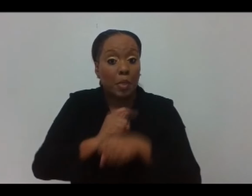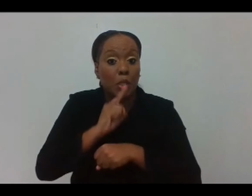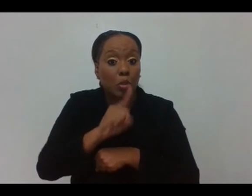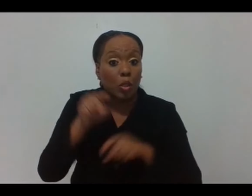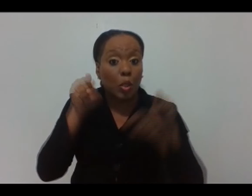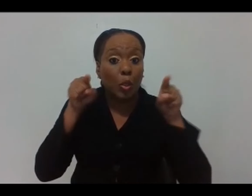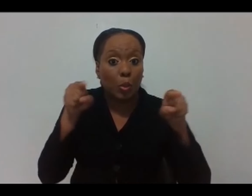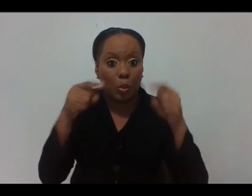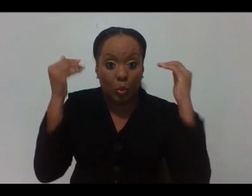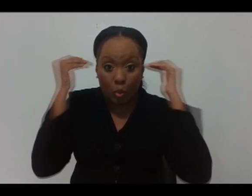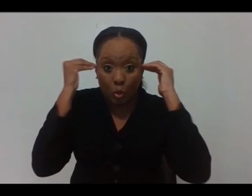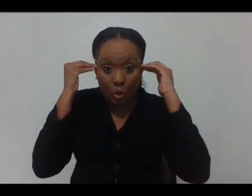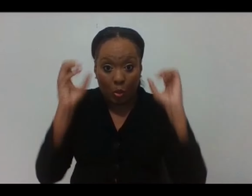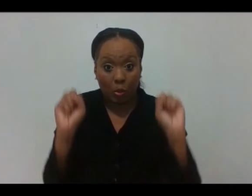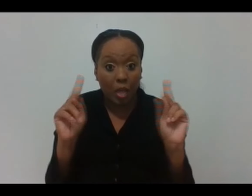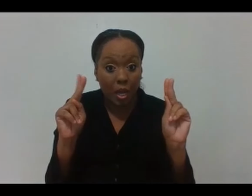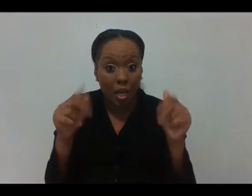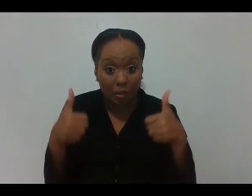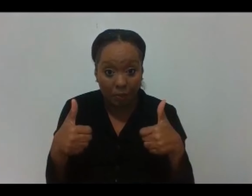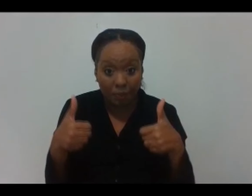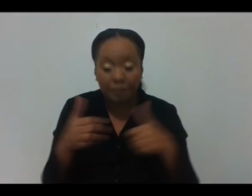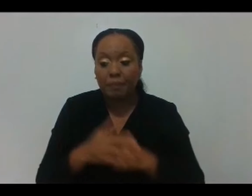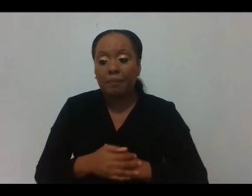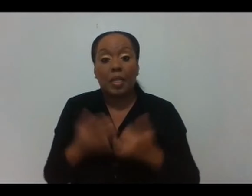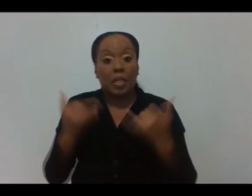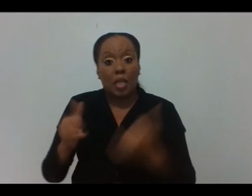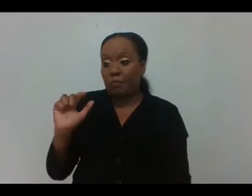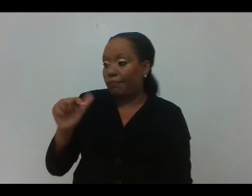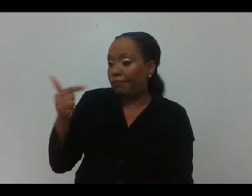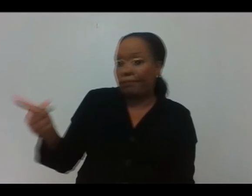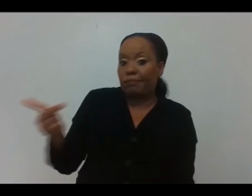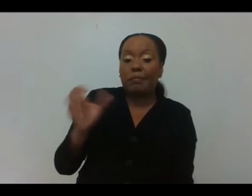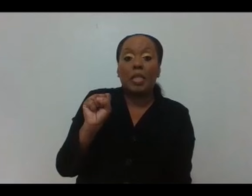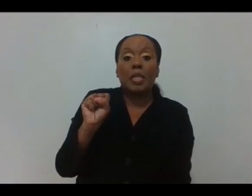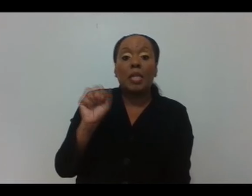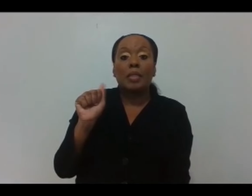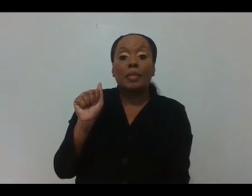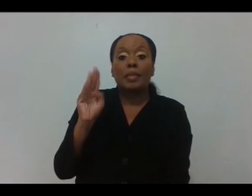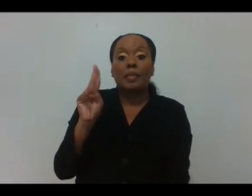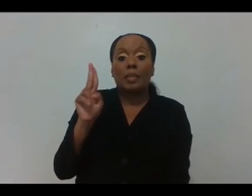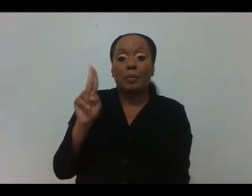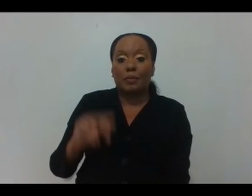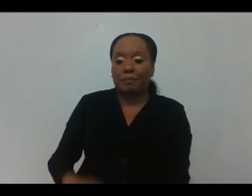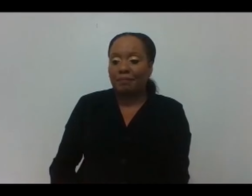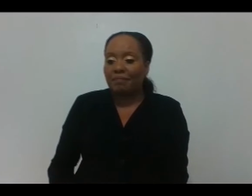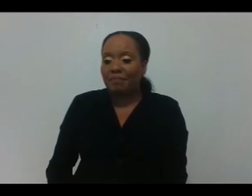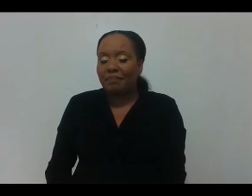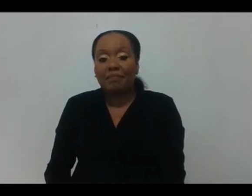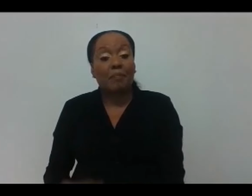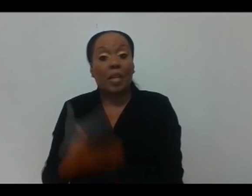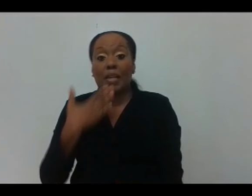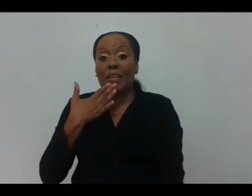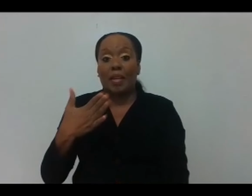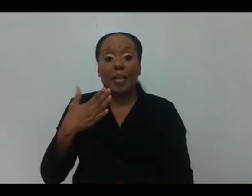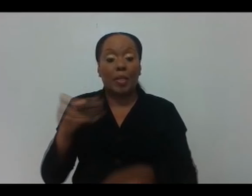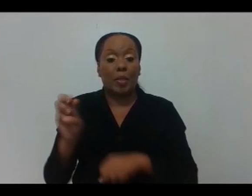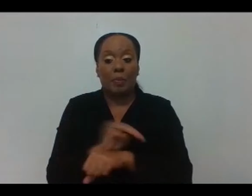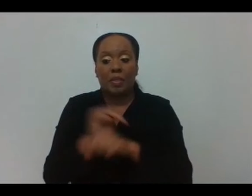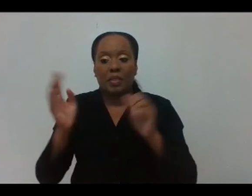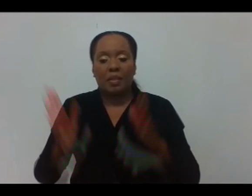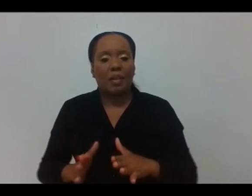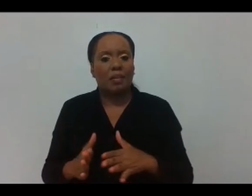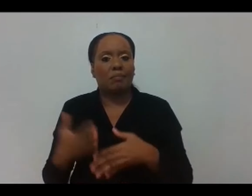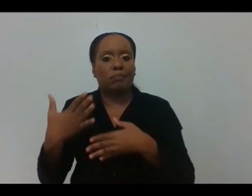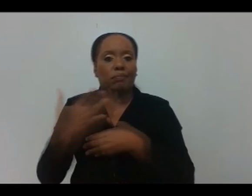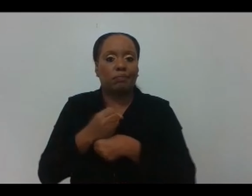as we can, but we need you as well to be looking out for it. So at this point in time, I'll turn over to Sabu. Thank you, Minister. Okay, I'm just going to